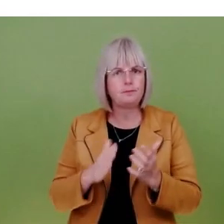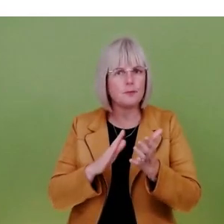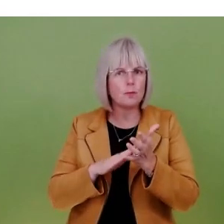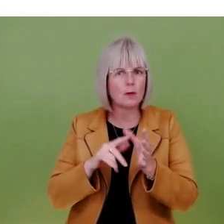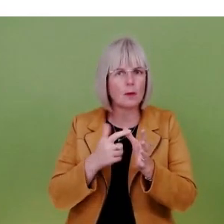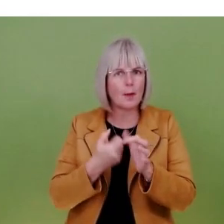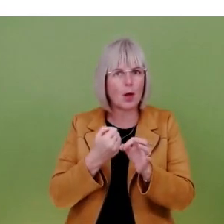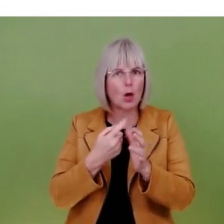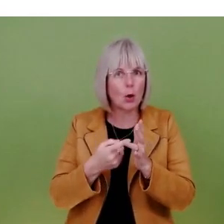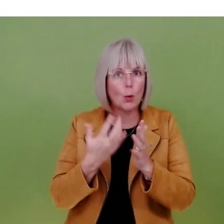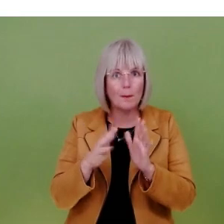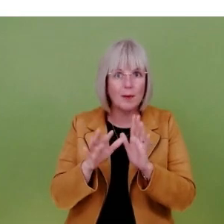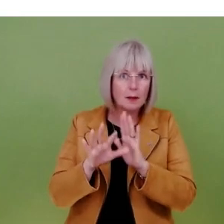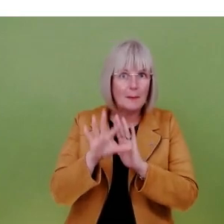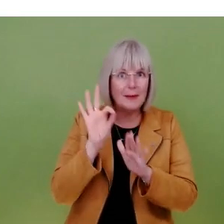turn ourselves to next.